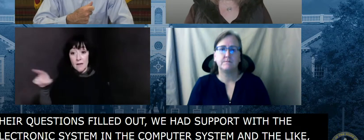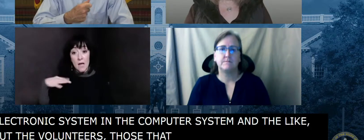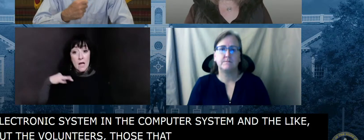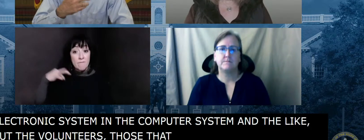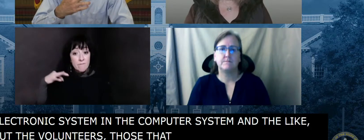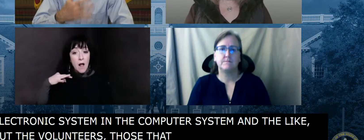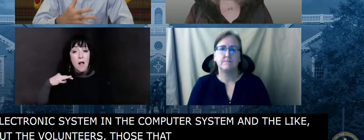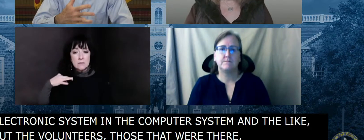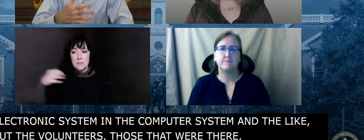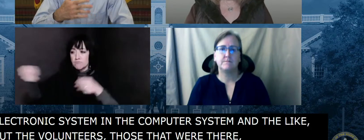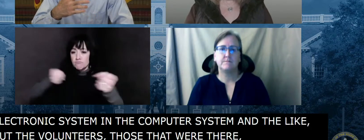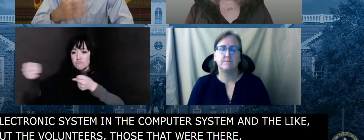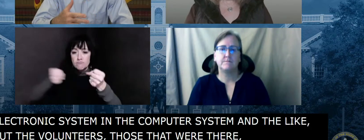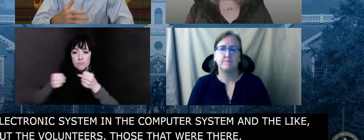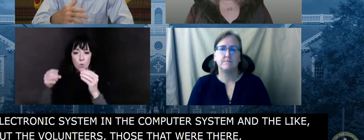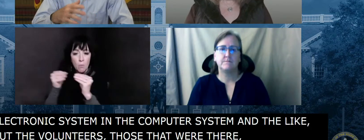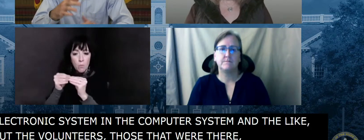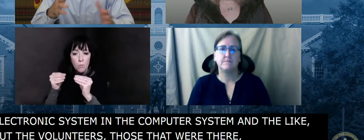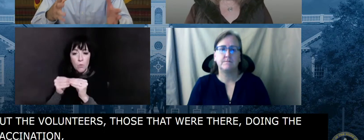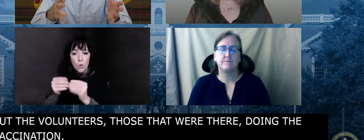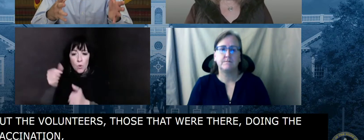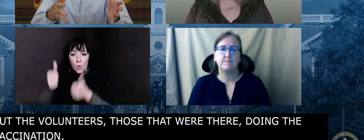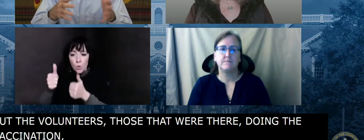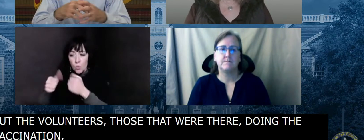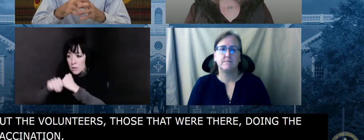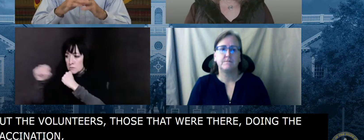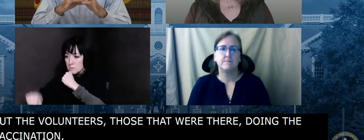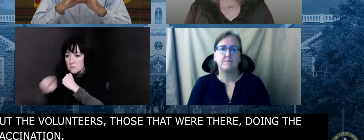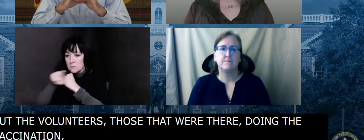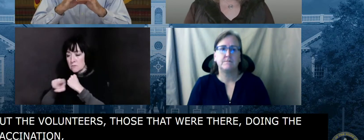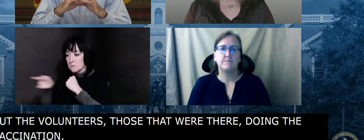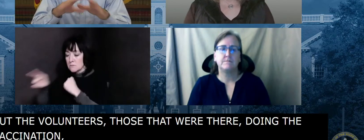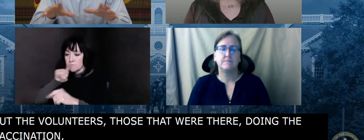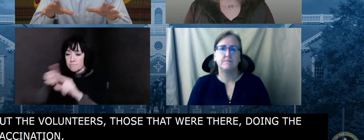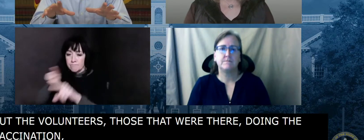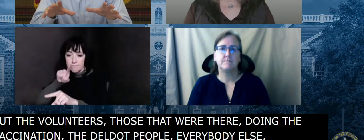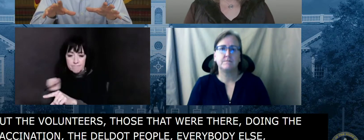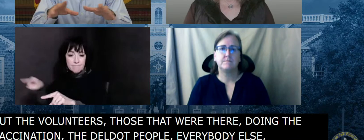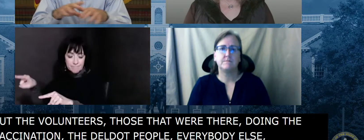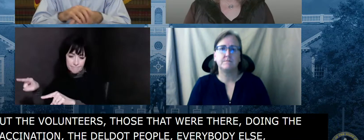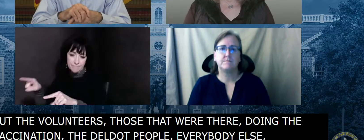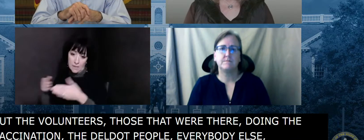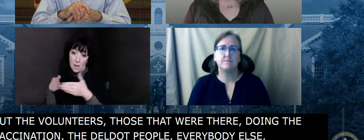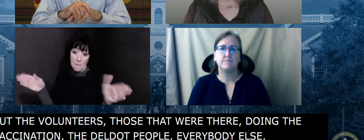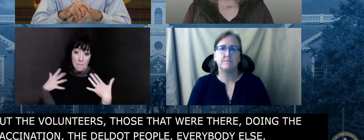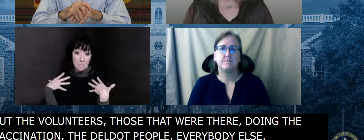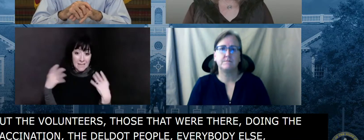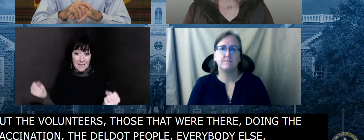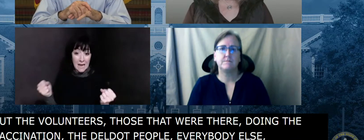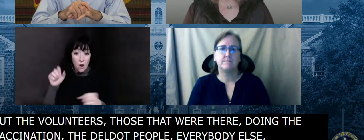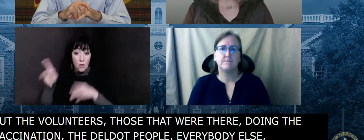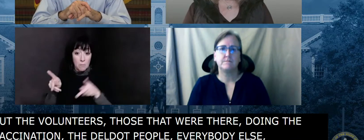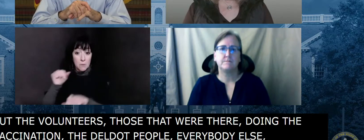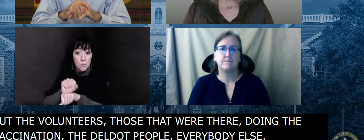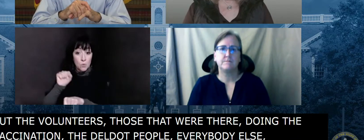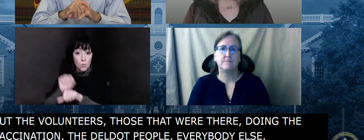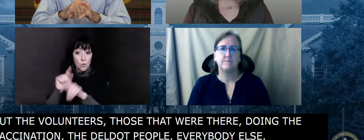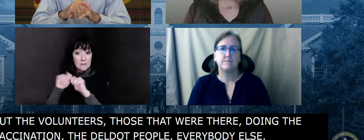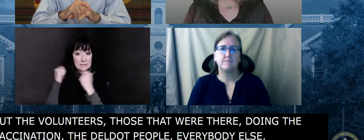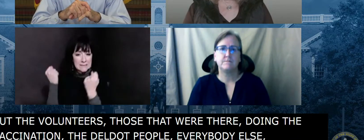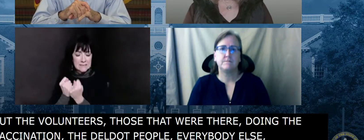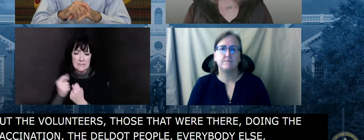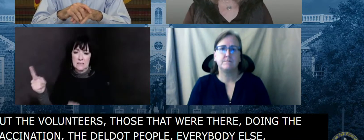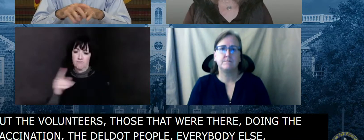the vaccination, the Del.dot people, everybody else, the public health team just did an exceptional job. And